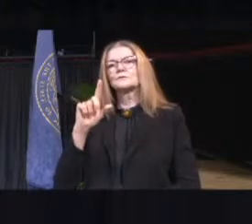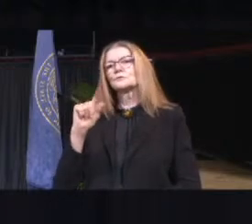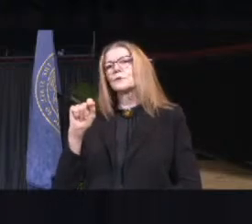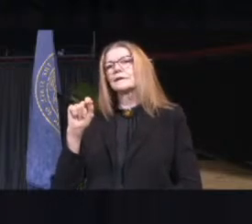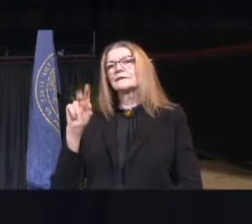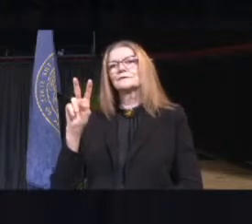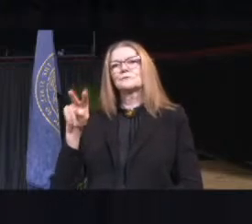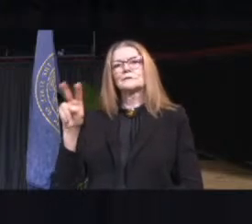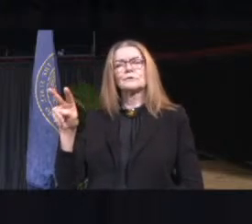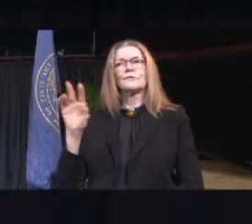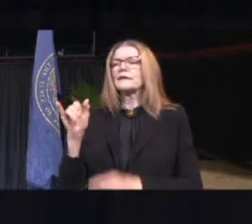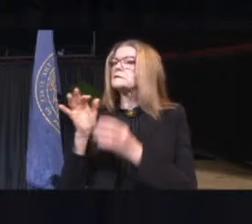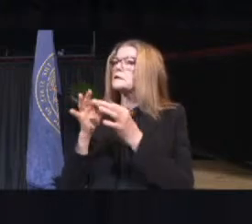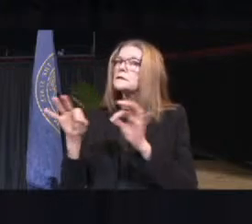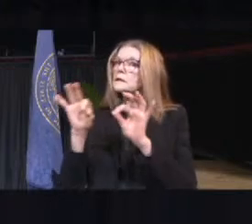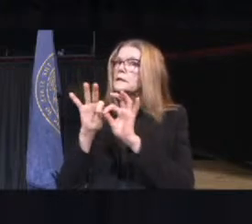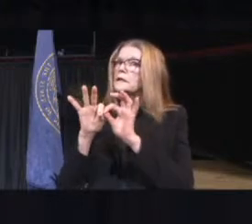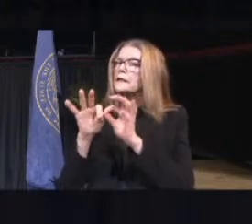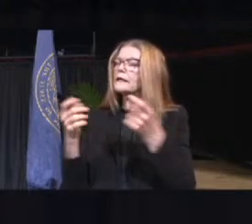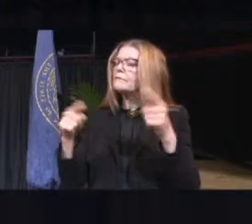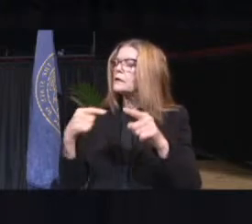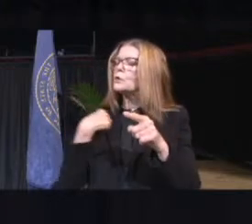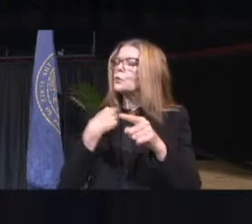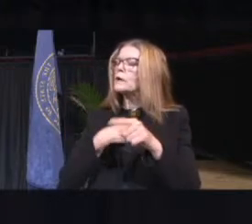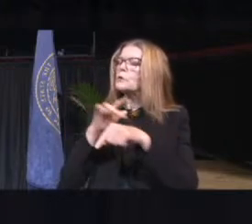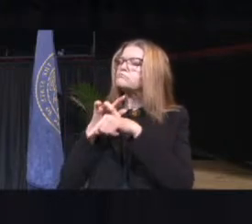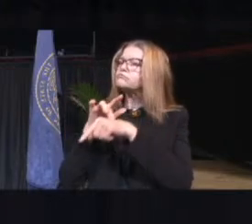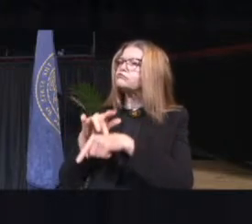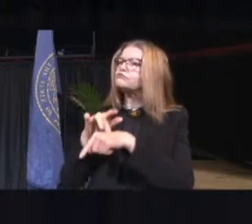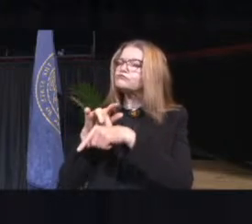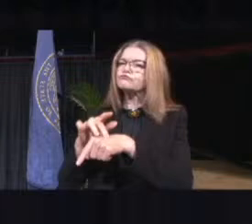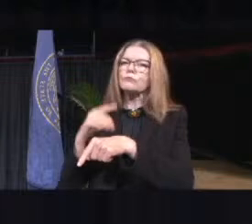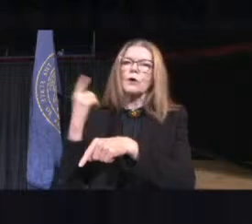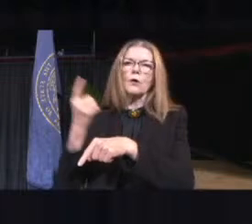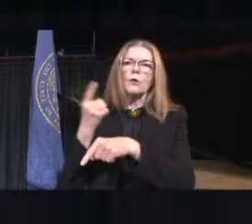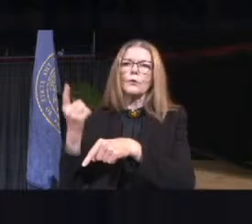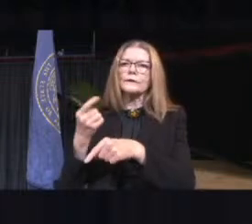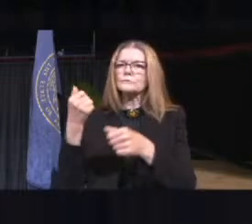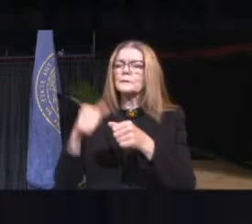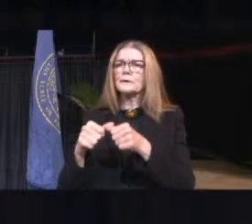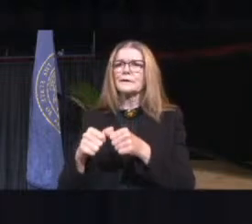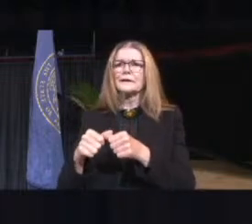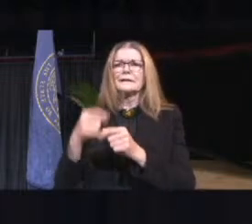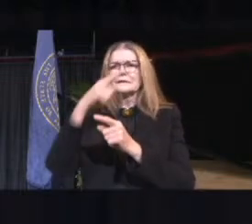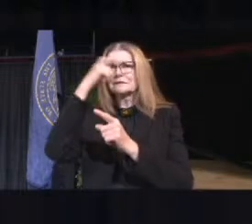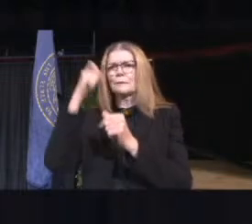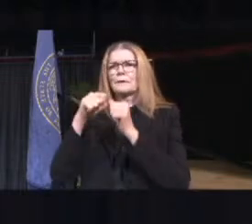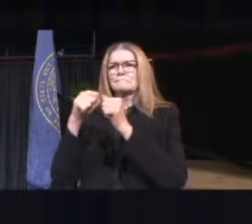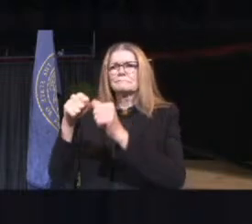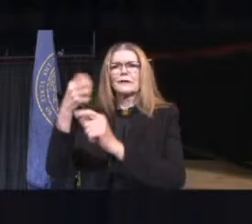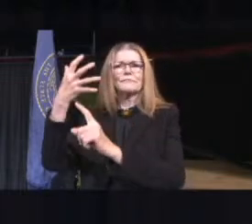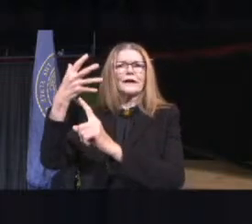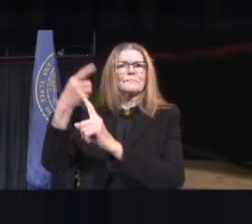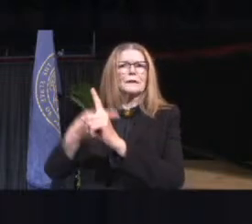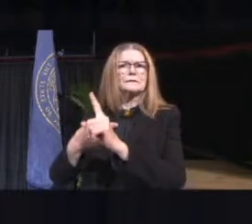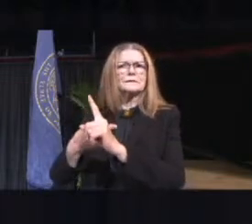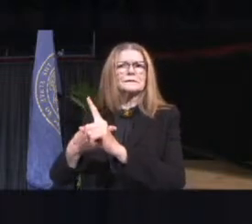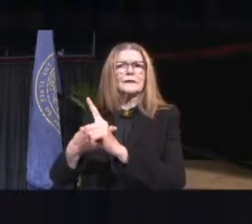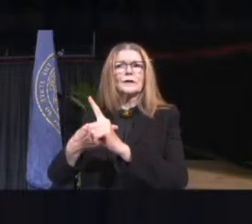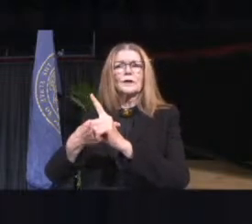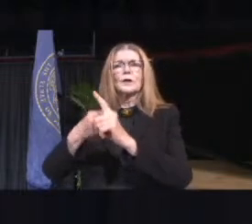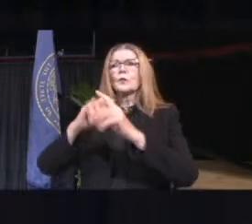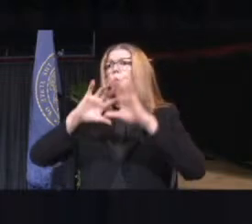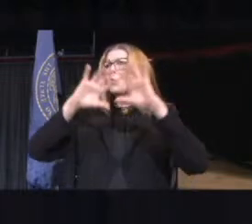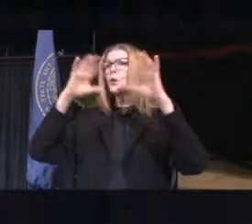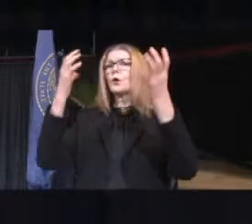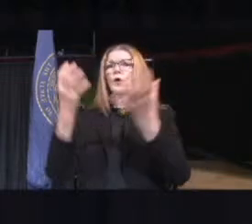key events that we always remember. The 5 month summer, of course. The world quite literally got shut